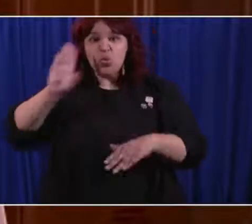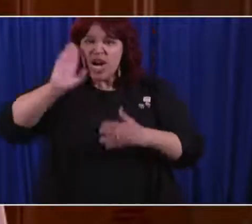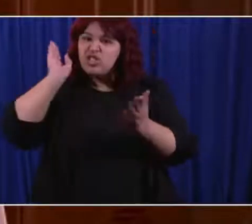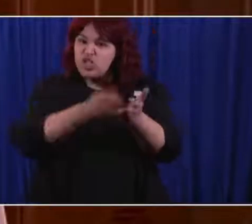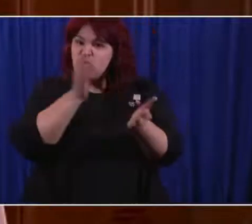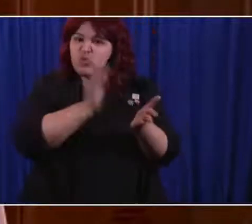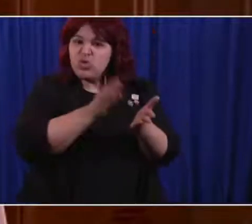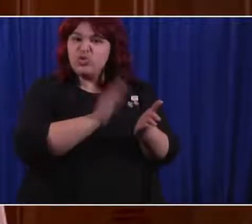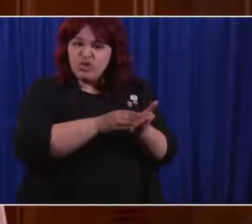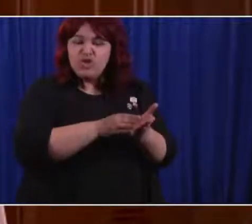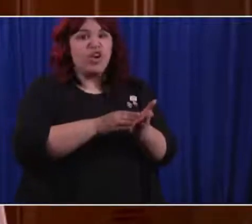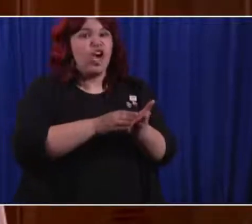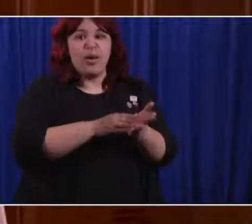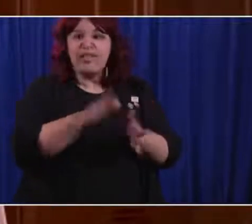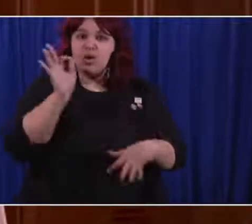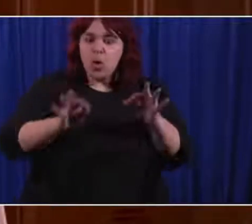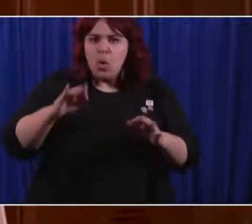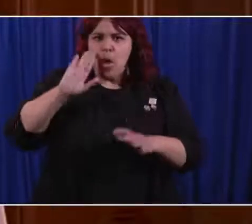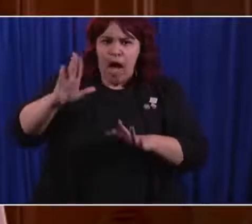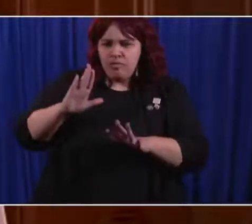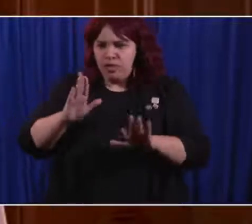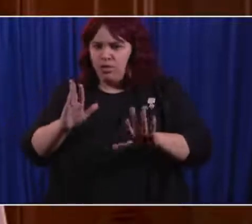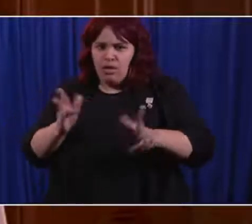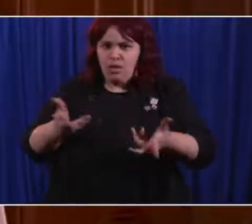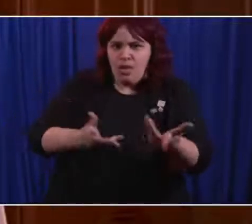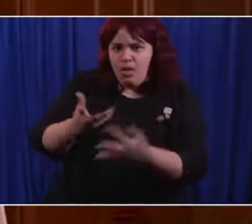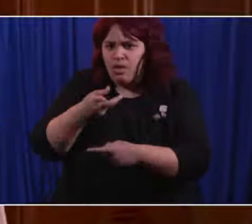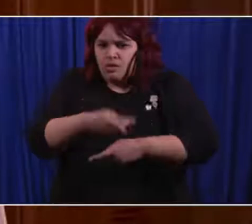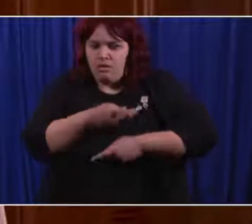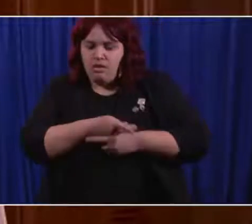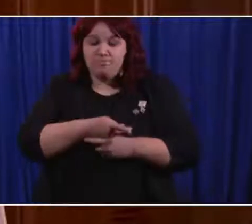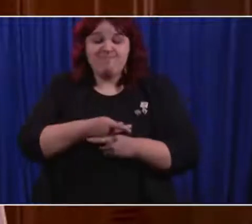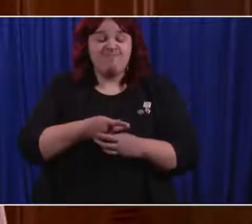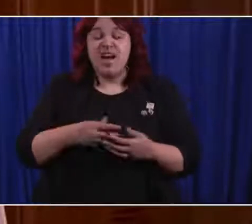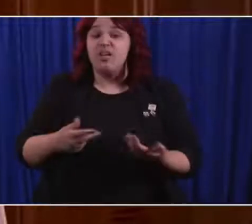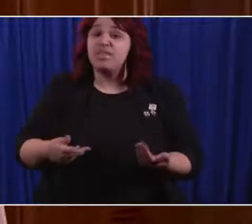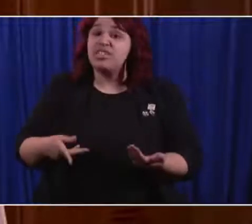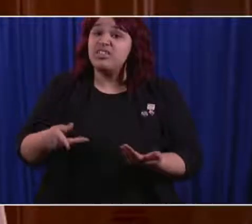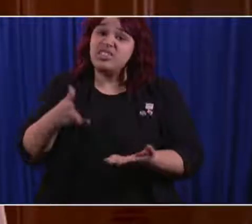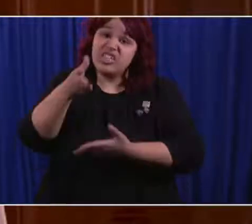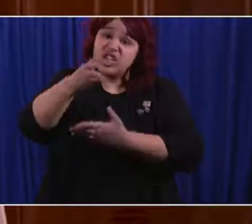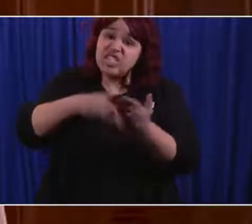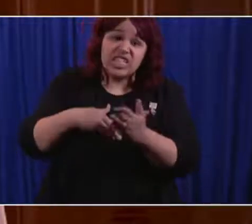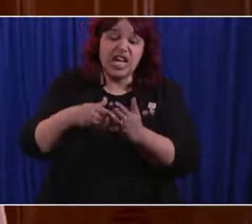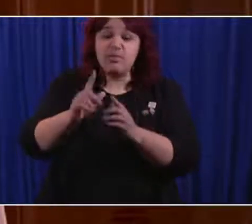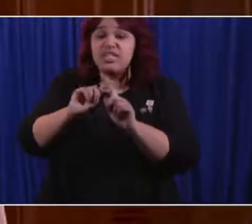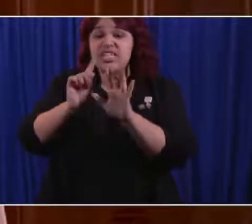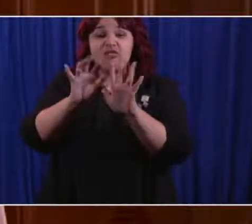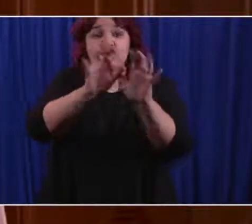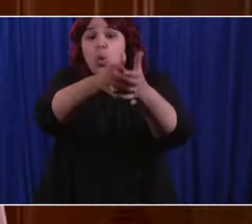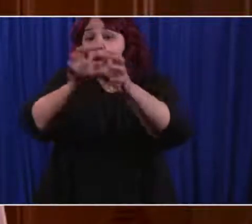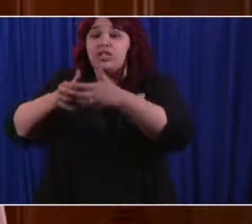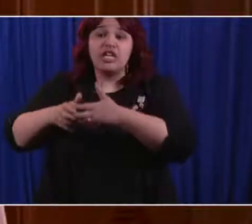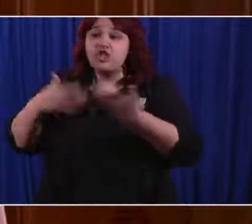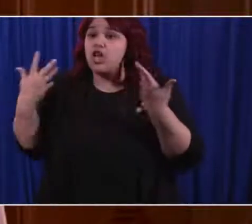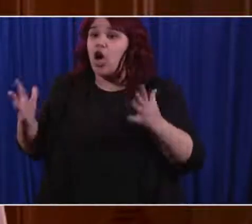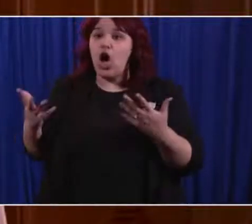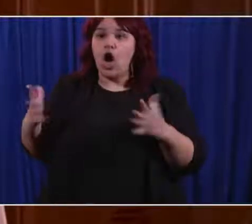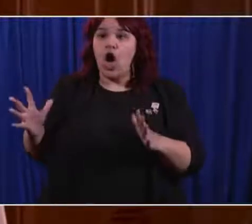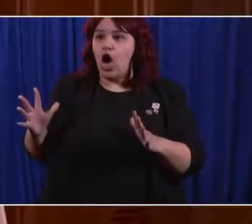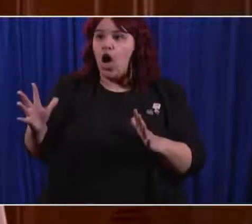to, we've already gotten, had contact with some of the state universities. They are concerned about that, exposes them,